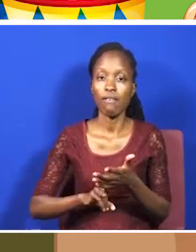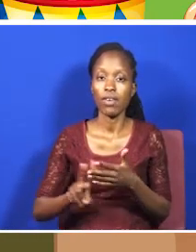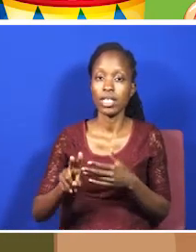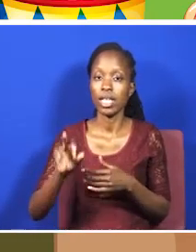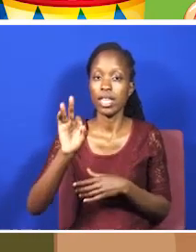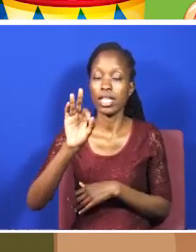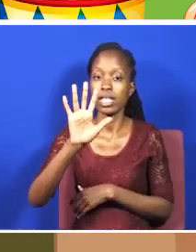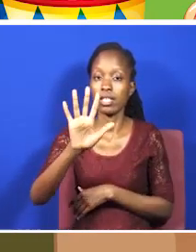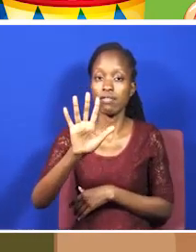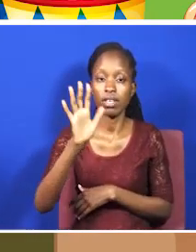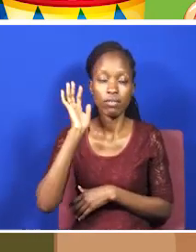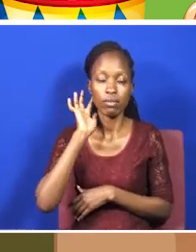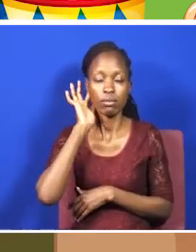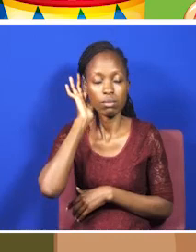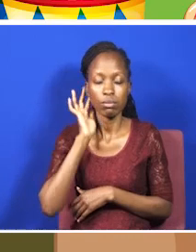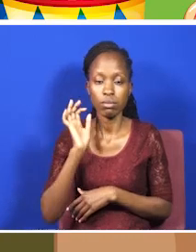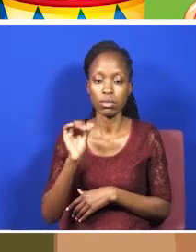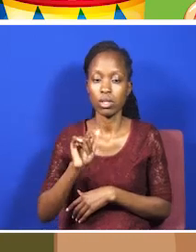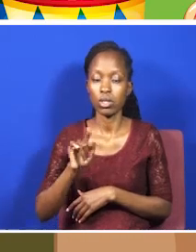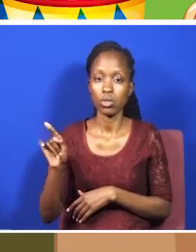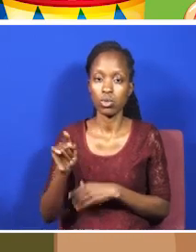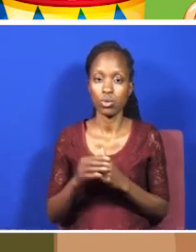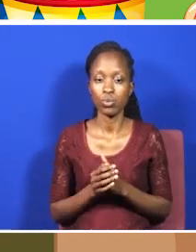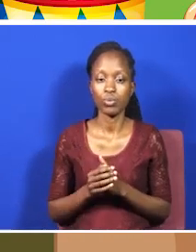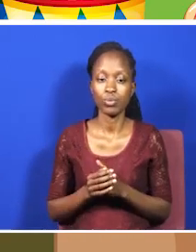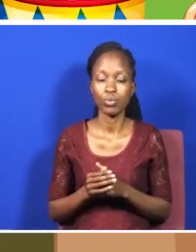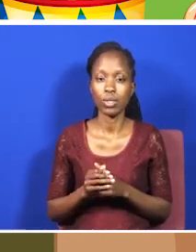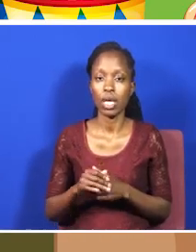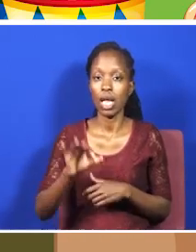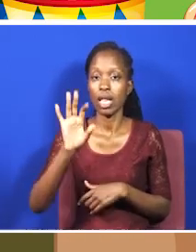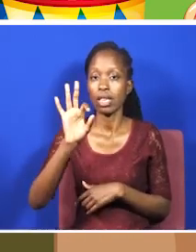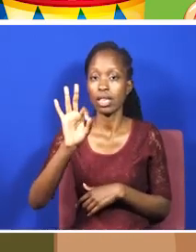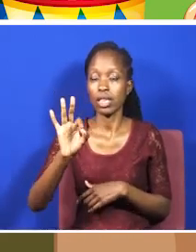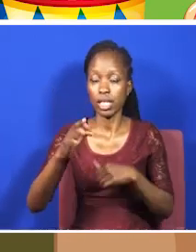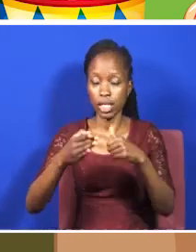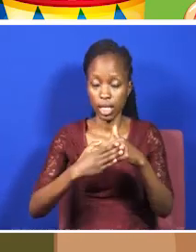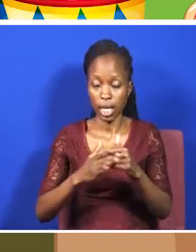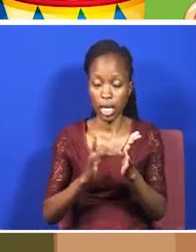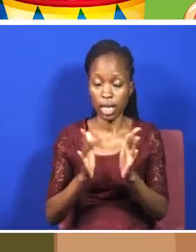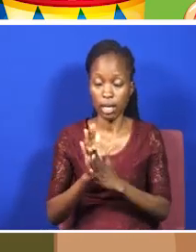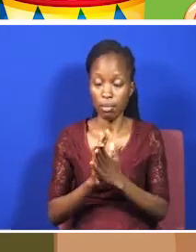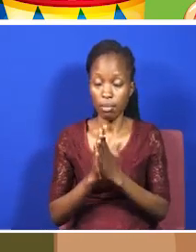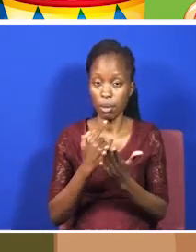4. Mark chapter 4, verse 35 to